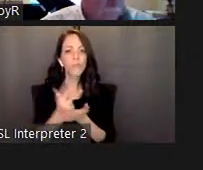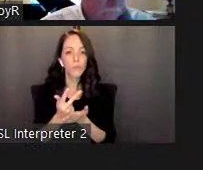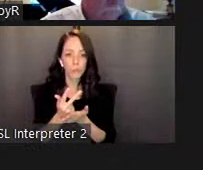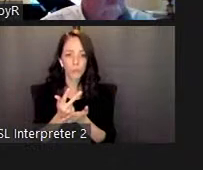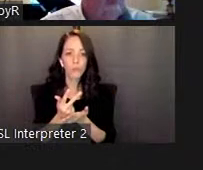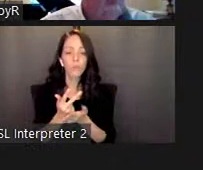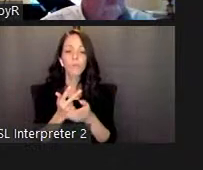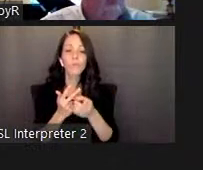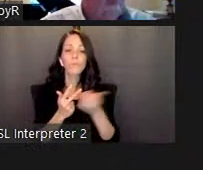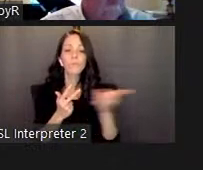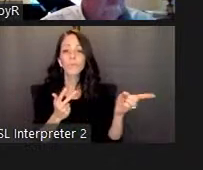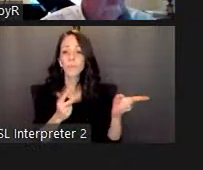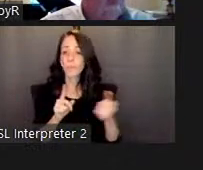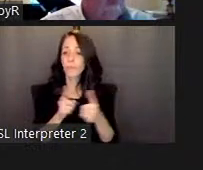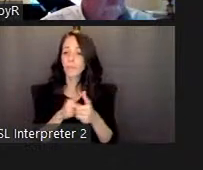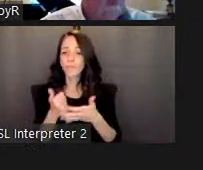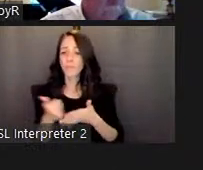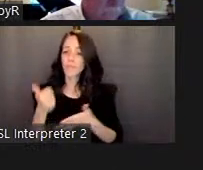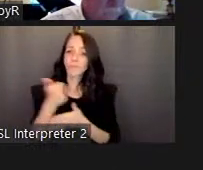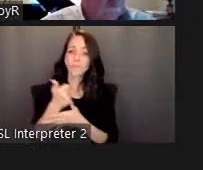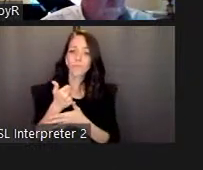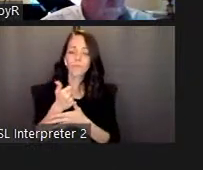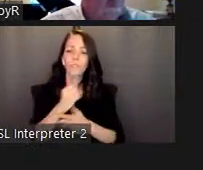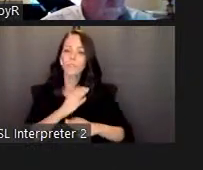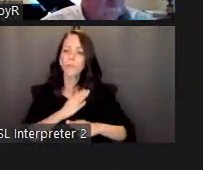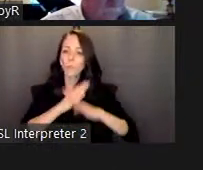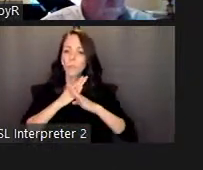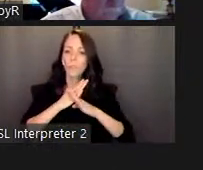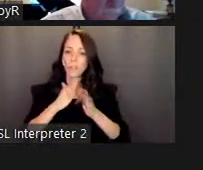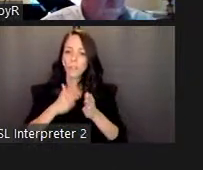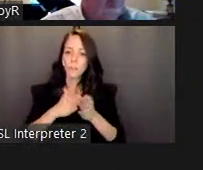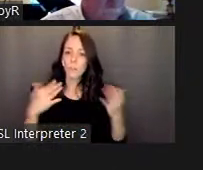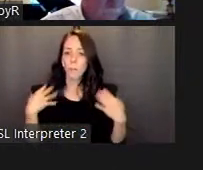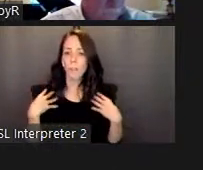include, first and foremost, protecting public health.